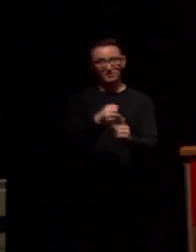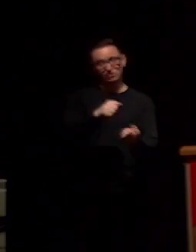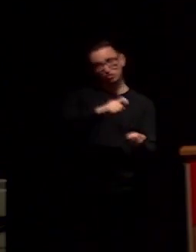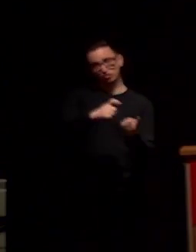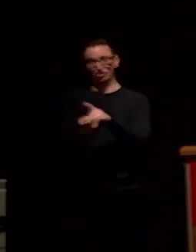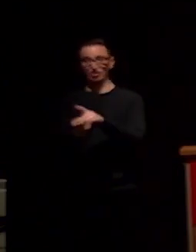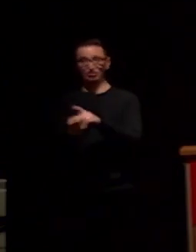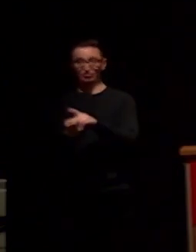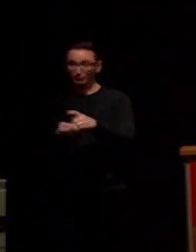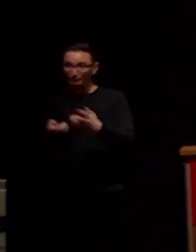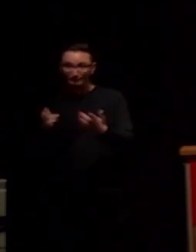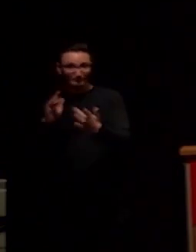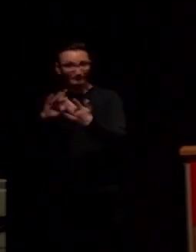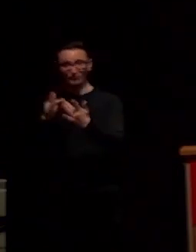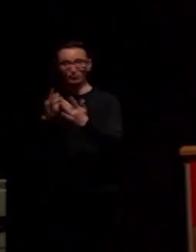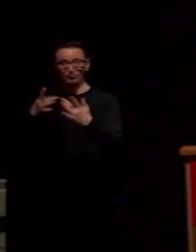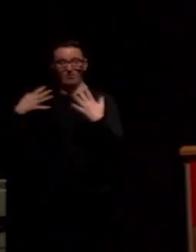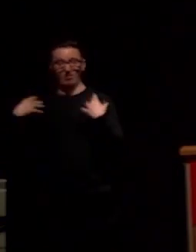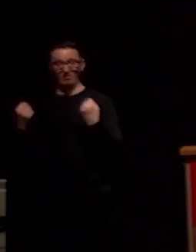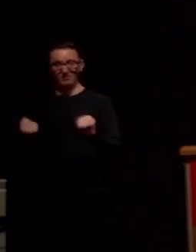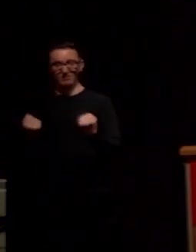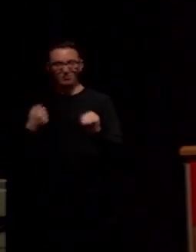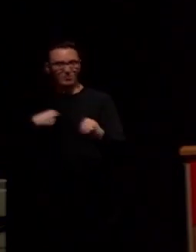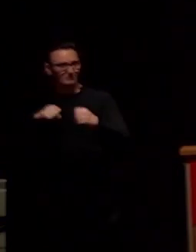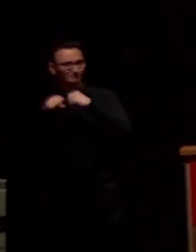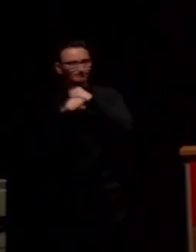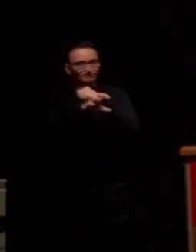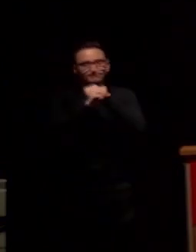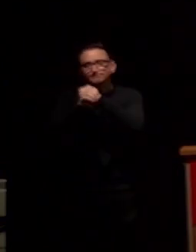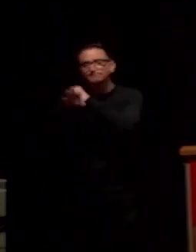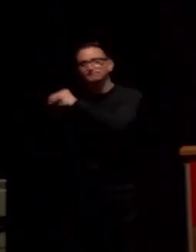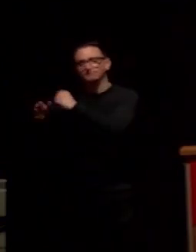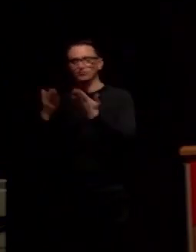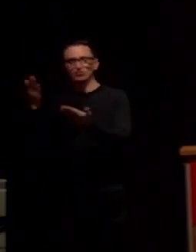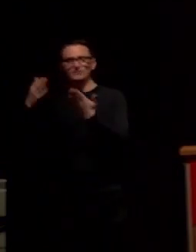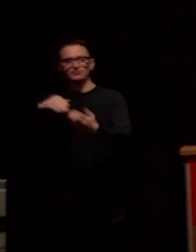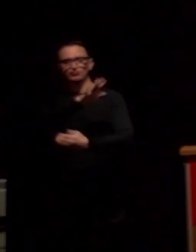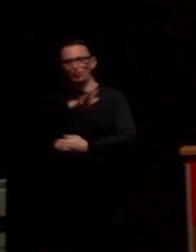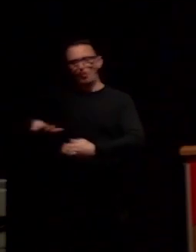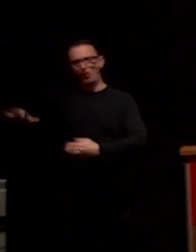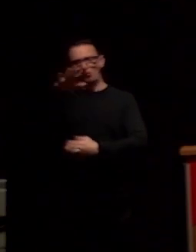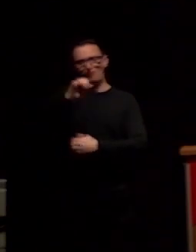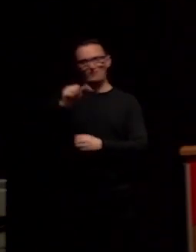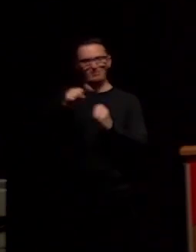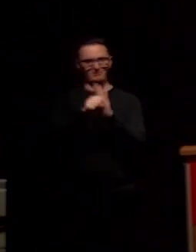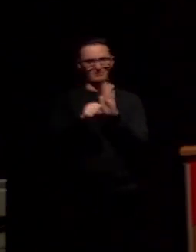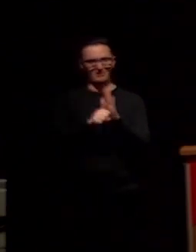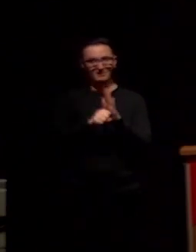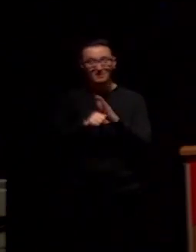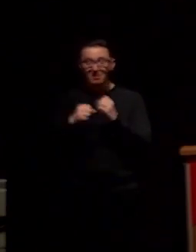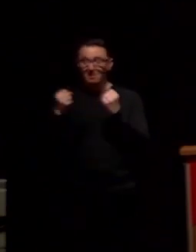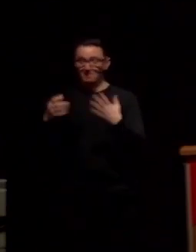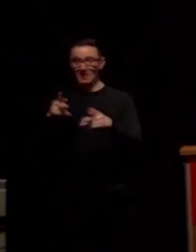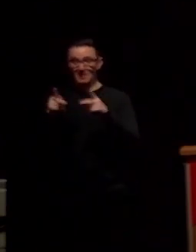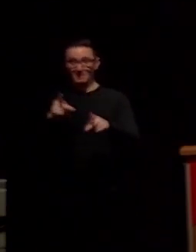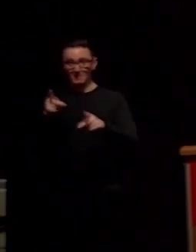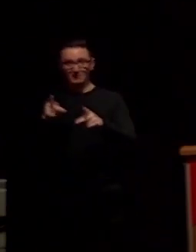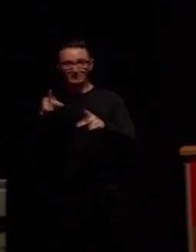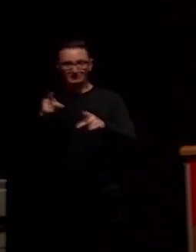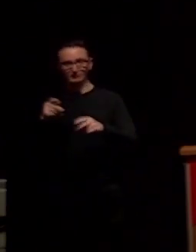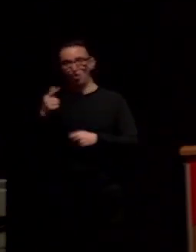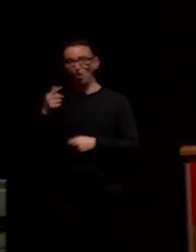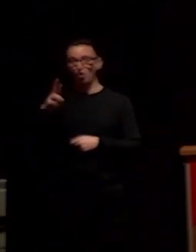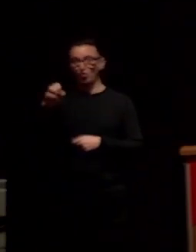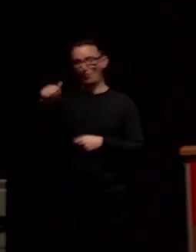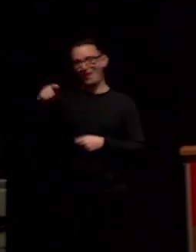health, we started advertising our services around the state, and we had a lot of people from mm-hmm. greater Minnesota get connected to our care